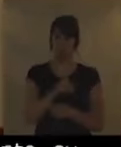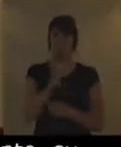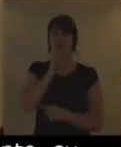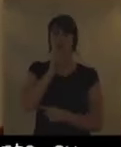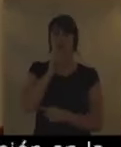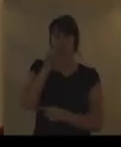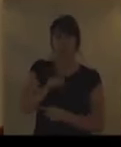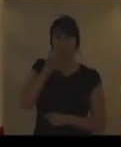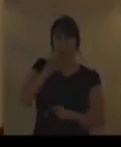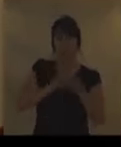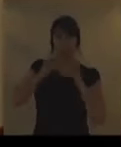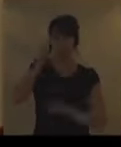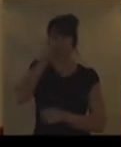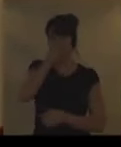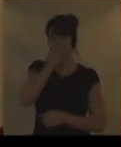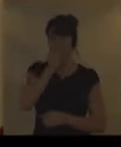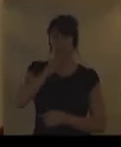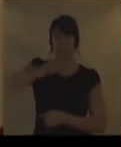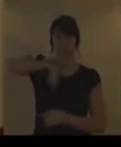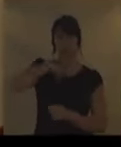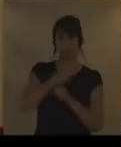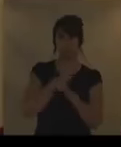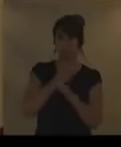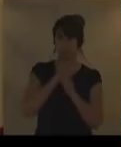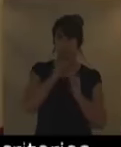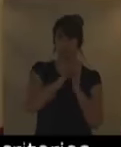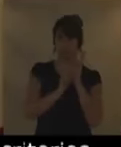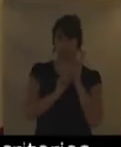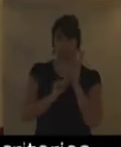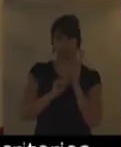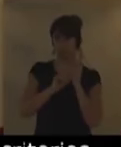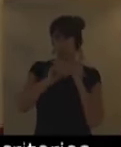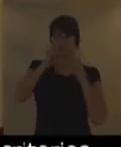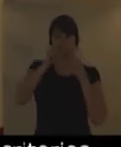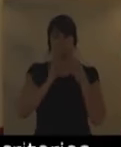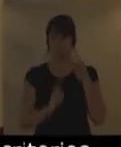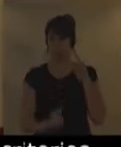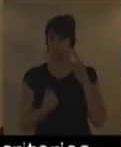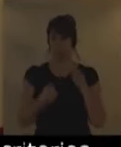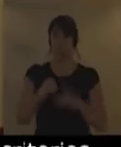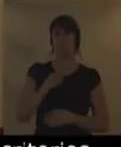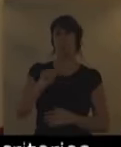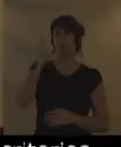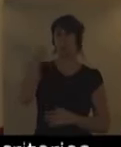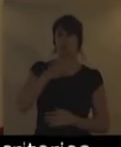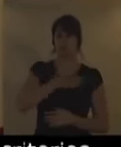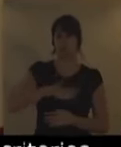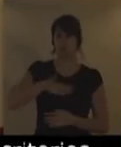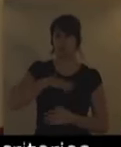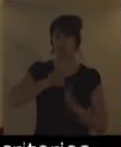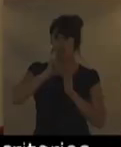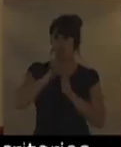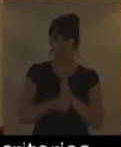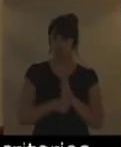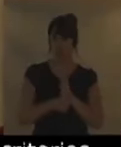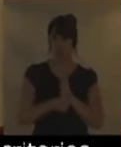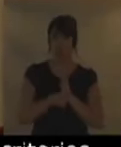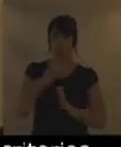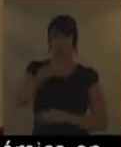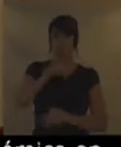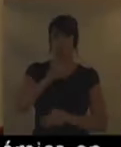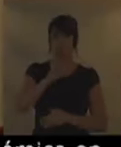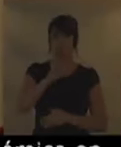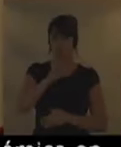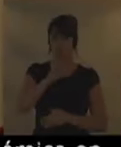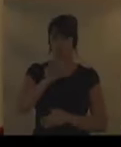the ergonomic criteria of Bastien and Scapin concerning workload. For the moment, we